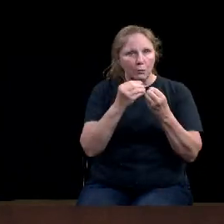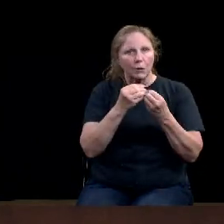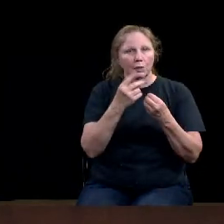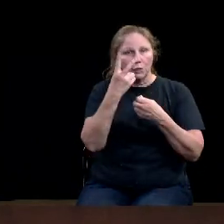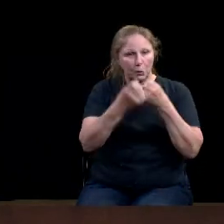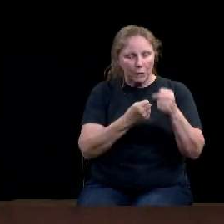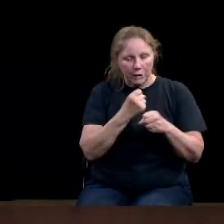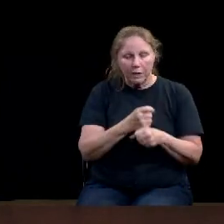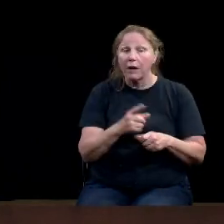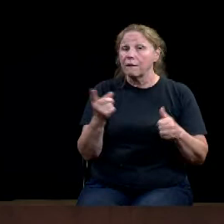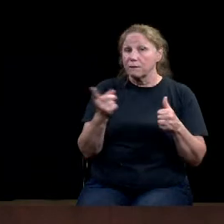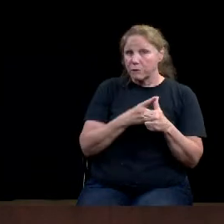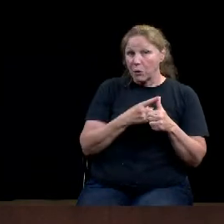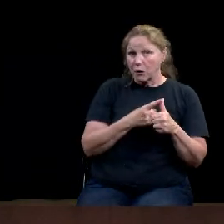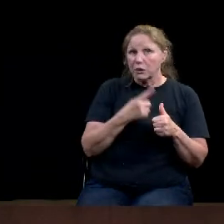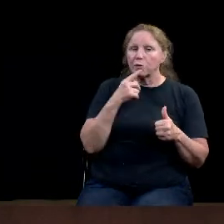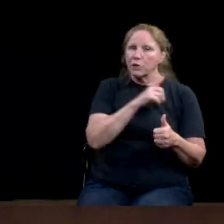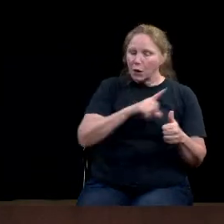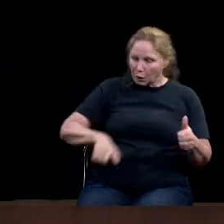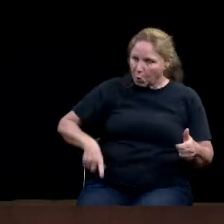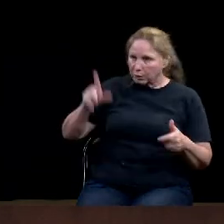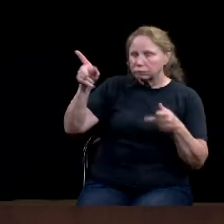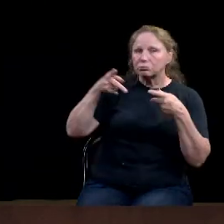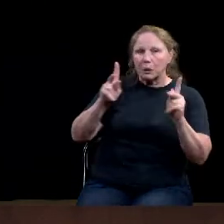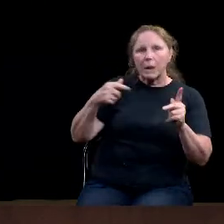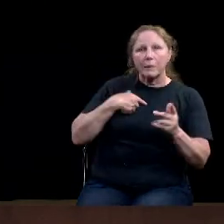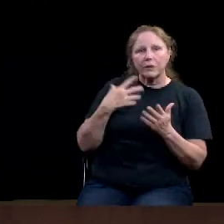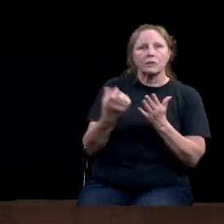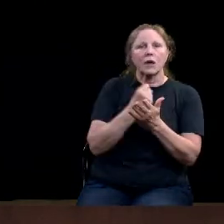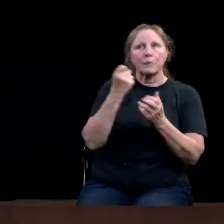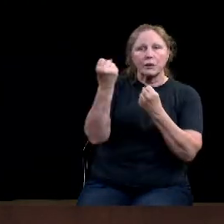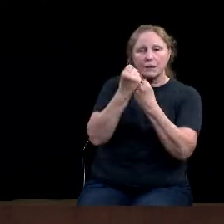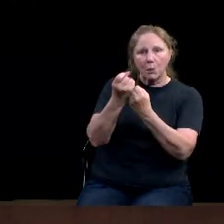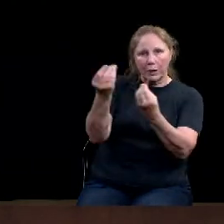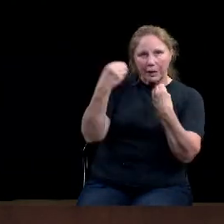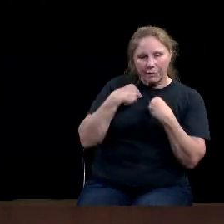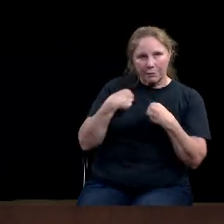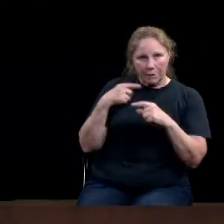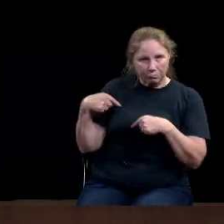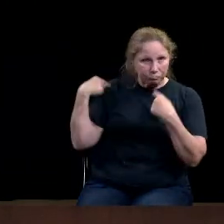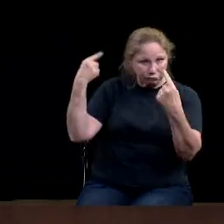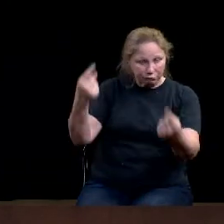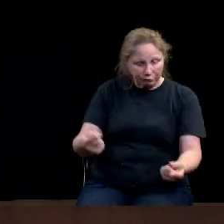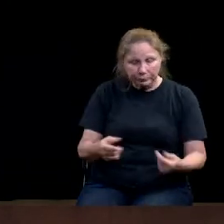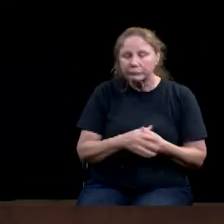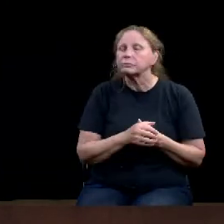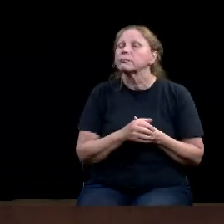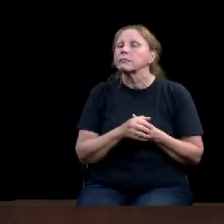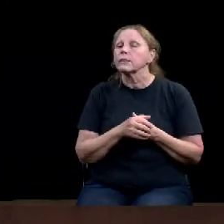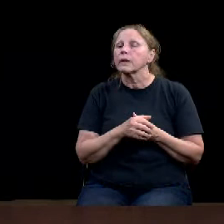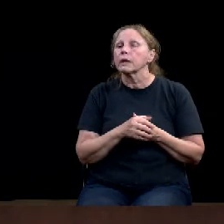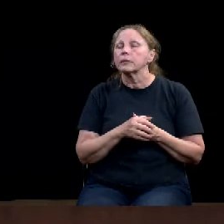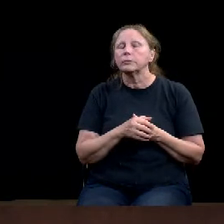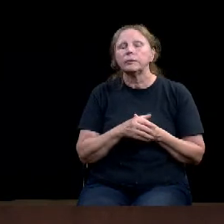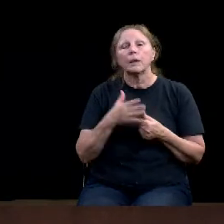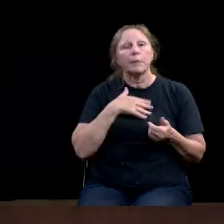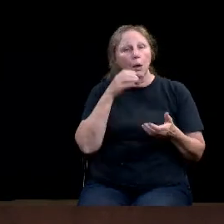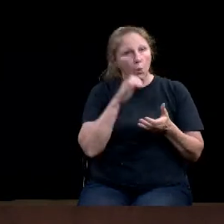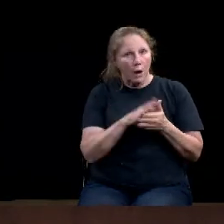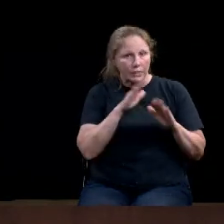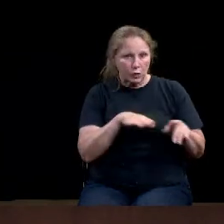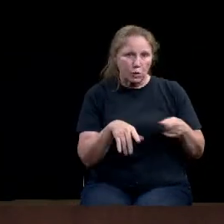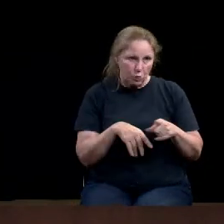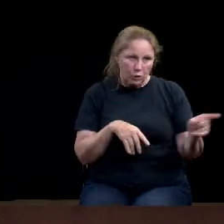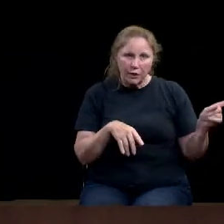My wife and my children, even though they could not be here because of the weather, but I know